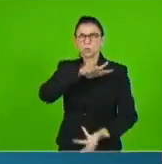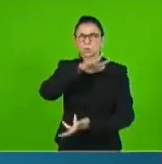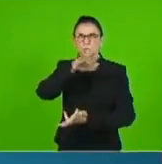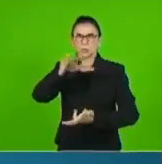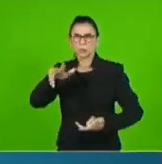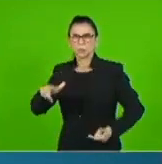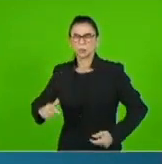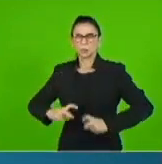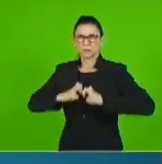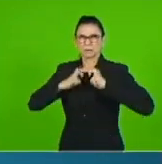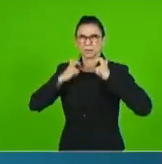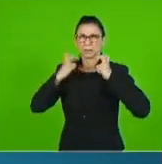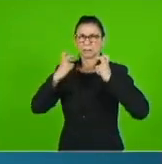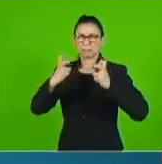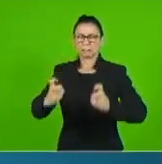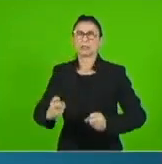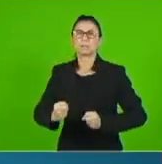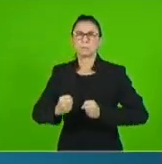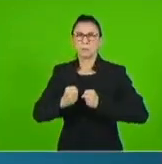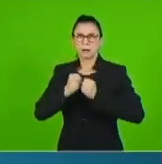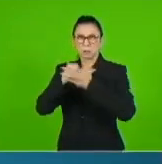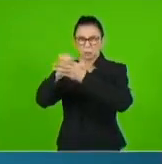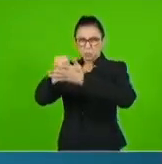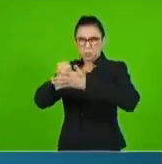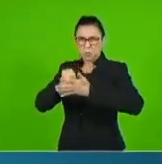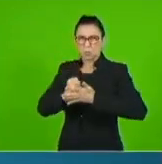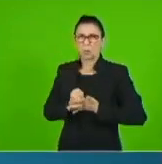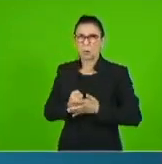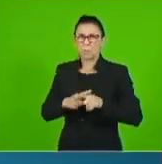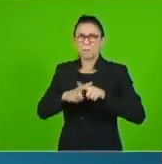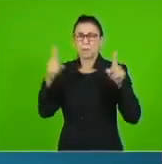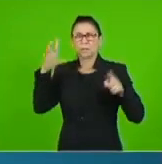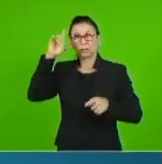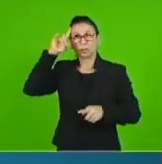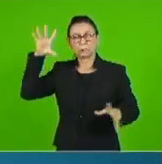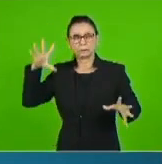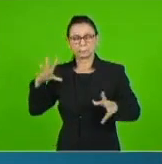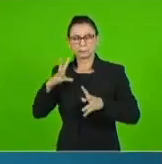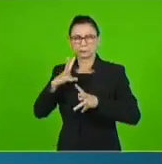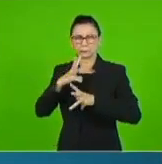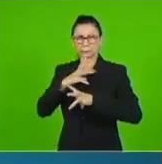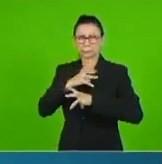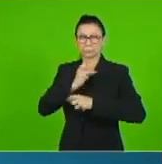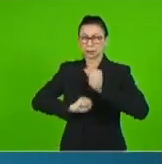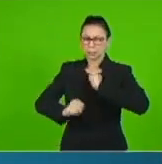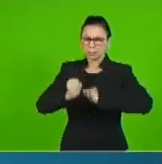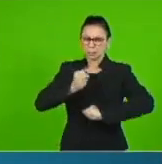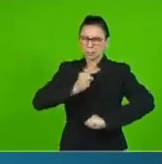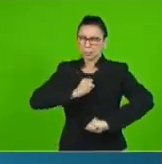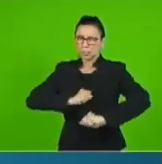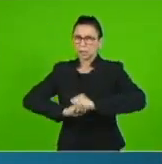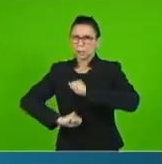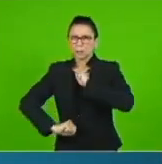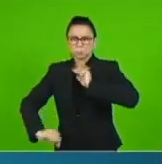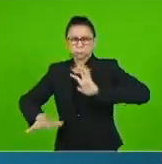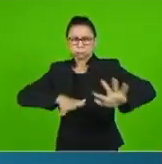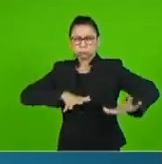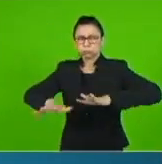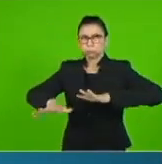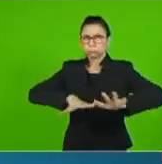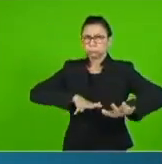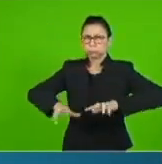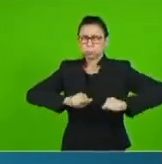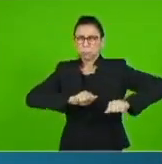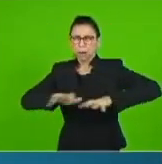claim man, the powerful man. That day is a day of outrage, a day of anguish and anxiety,